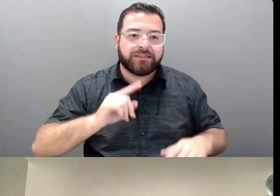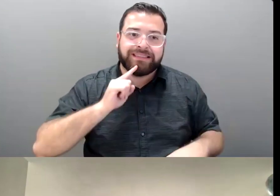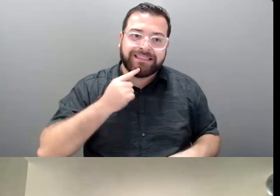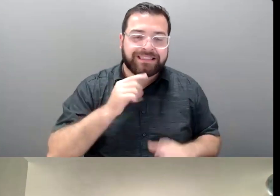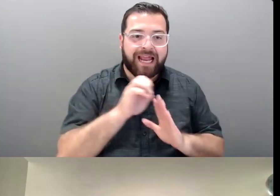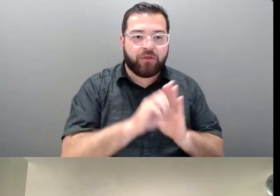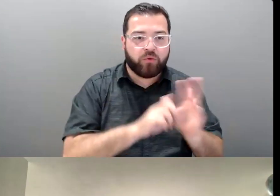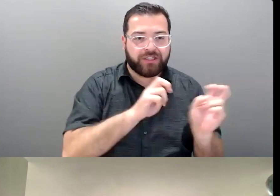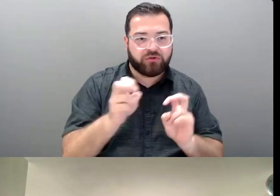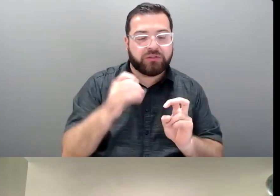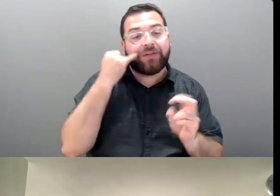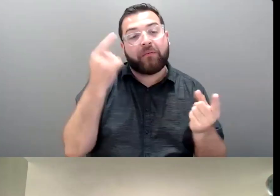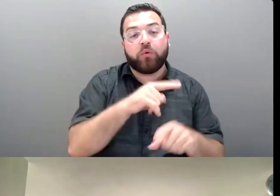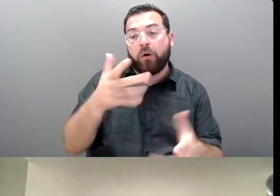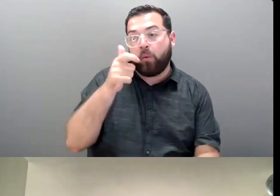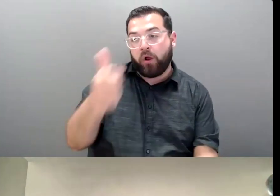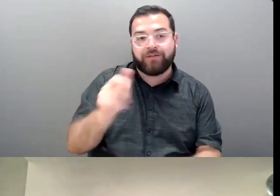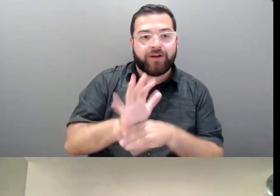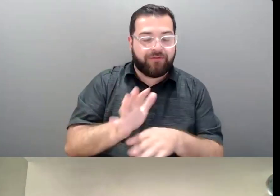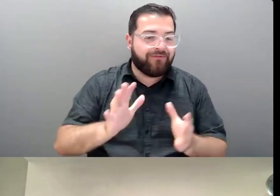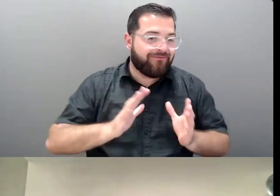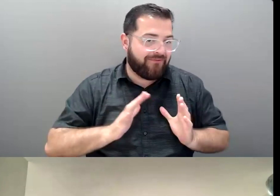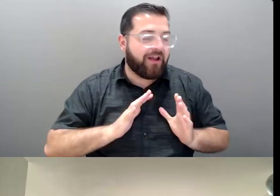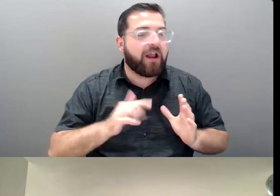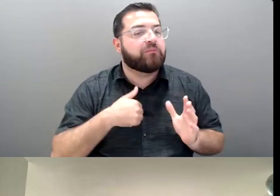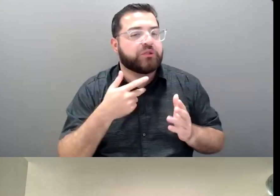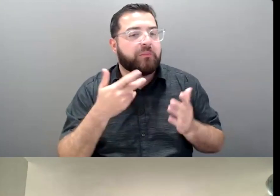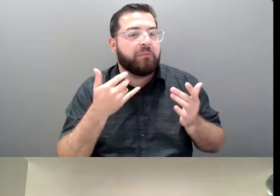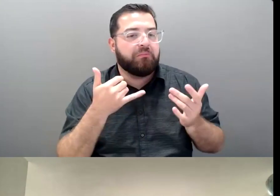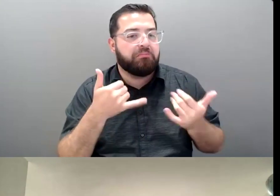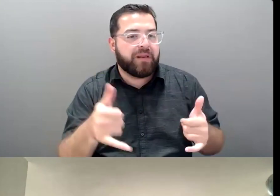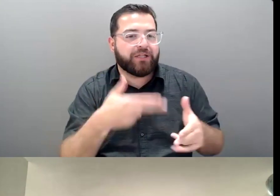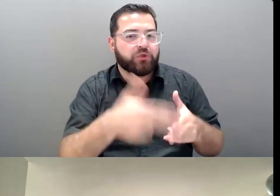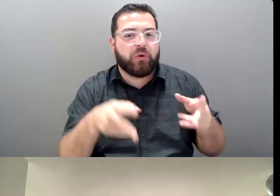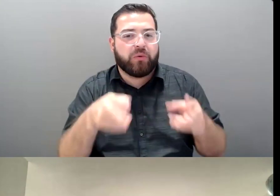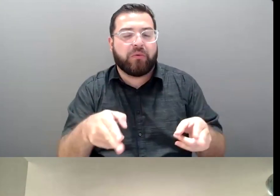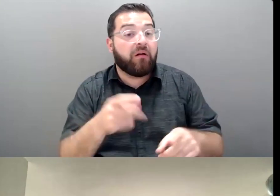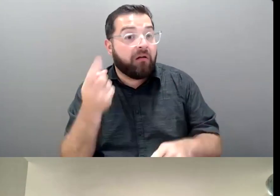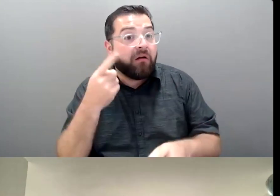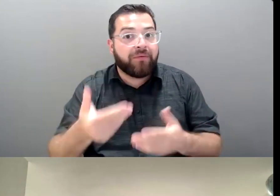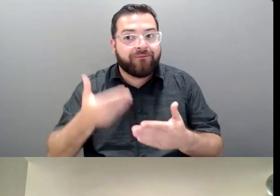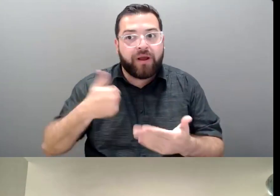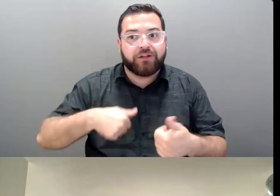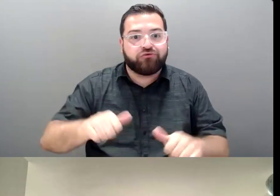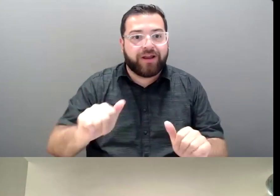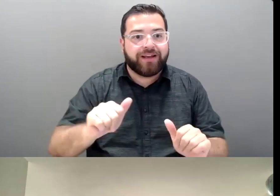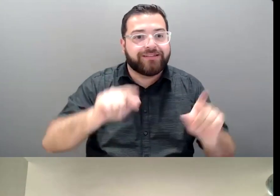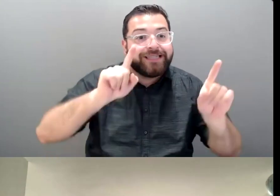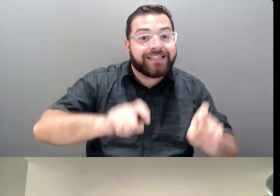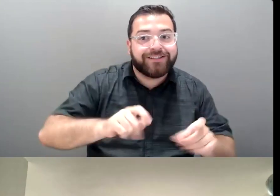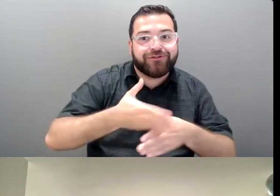I'm not gonna play all of it. I'll play just a little bit of it. And my computer crashed when I shared it before, so I'm a little nervous,